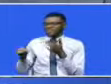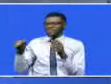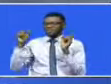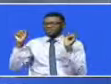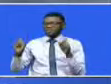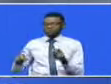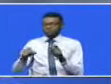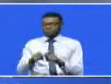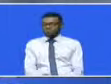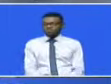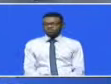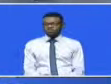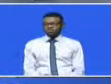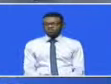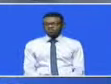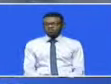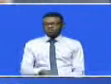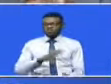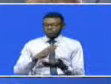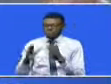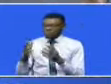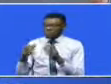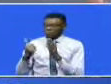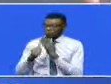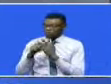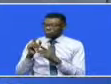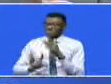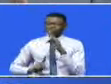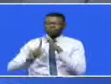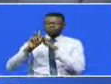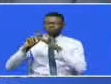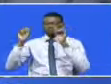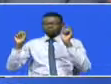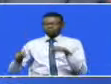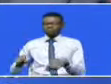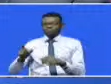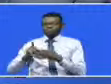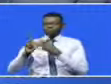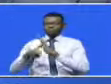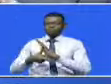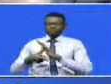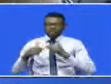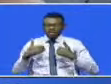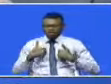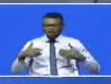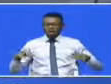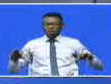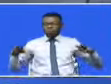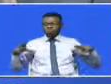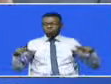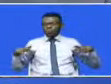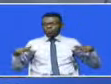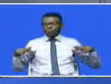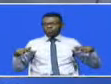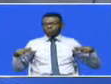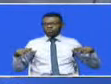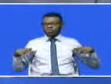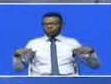because there are issues that are going to arise. Yes. Now, once you do that, you start getting relief. And if you can then spur